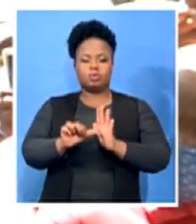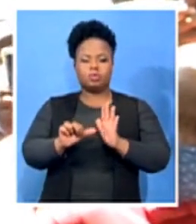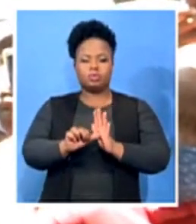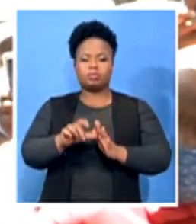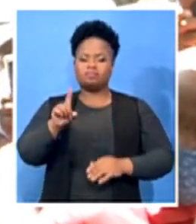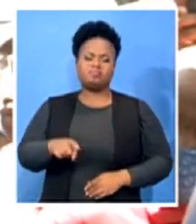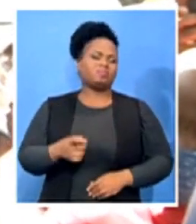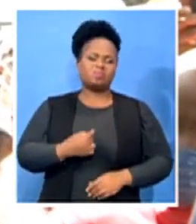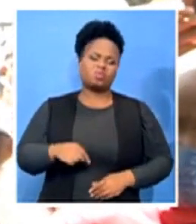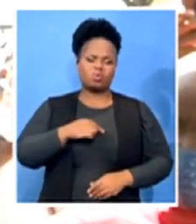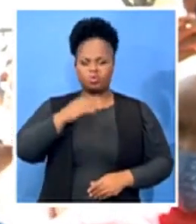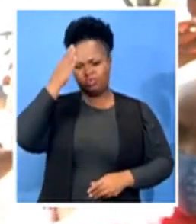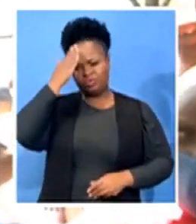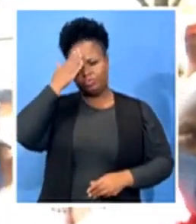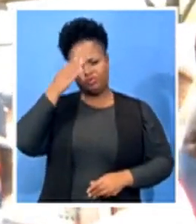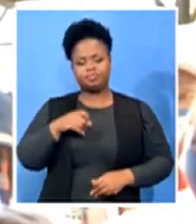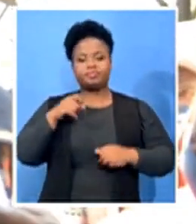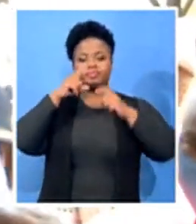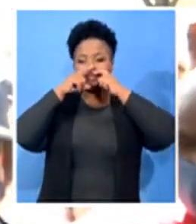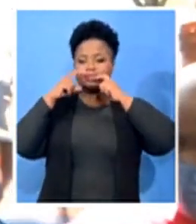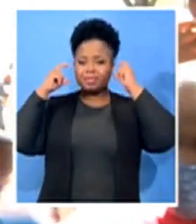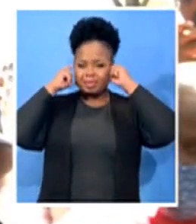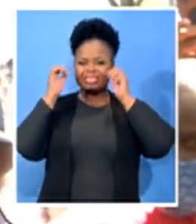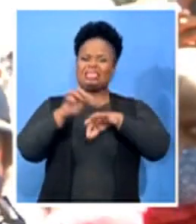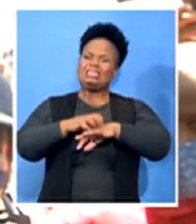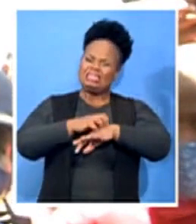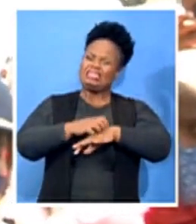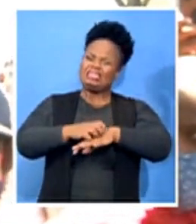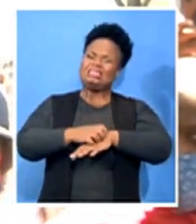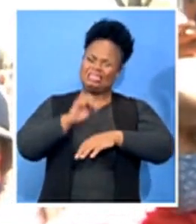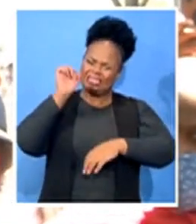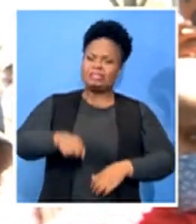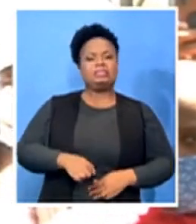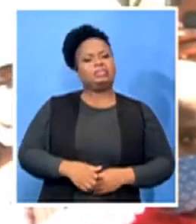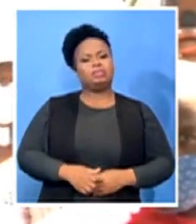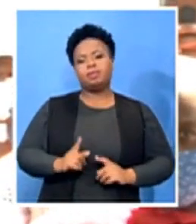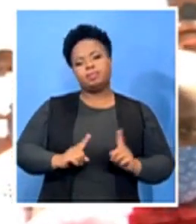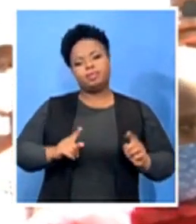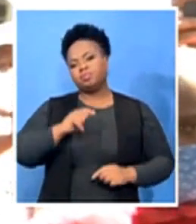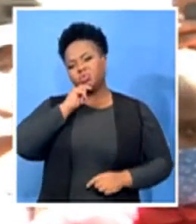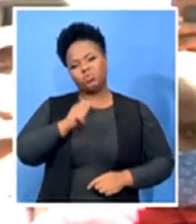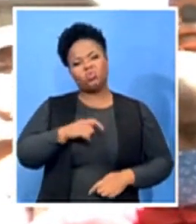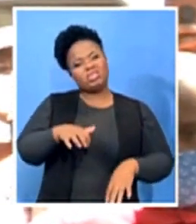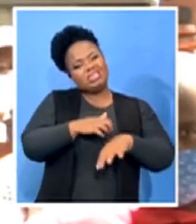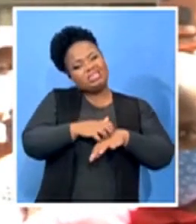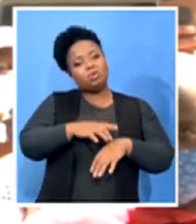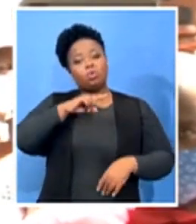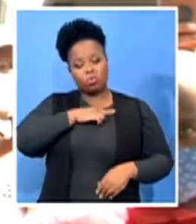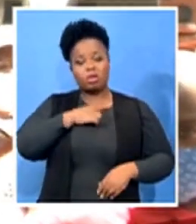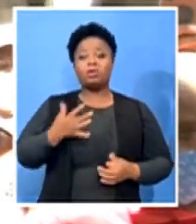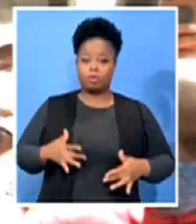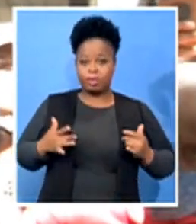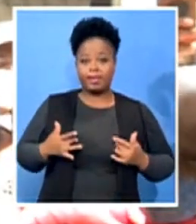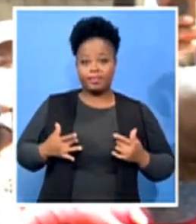these masks irritate, but you are only get irritated because you are alive. If you die, you won't get